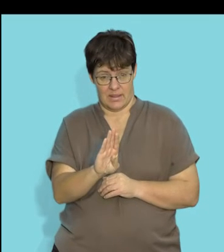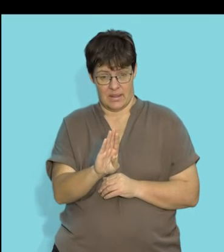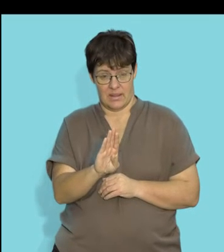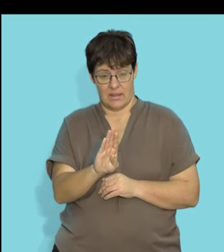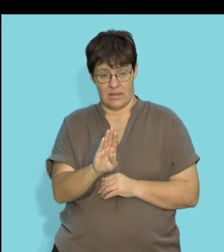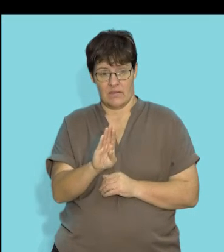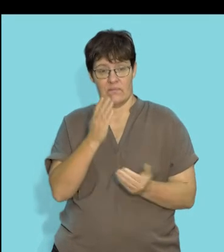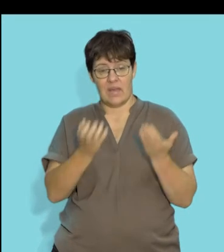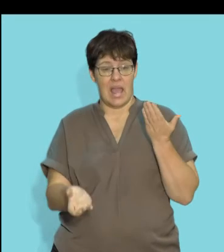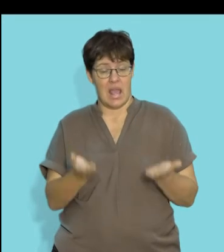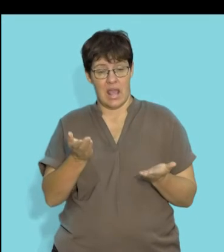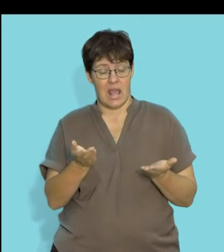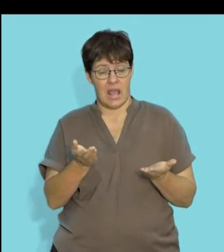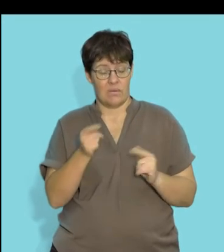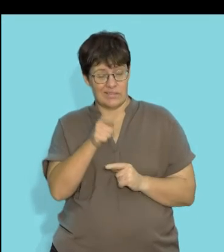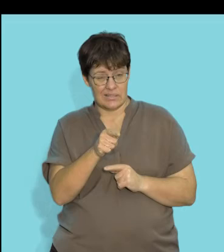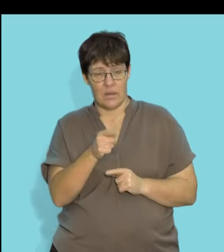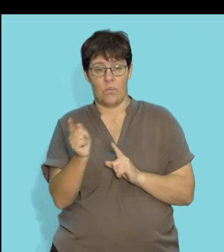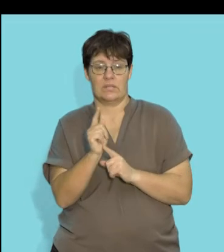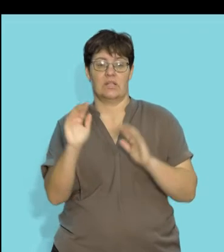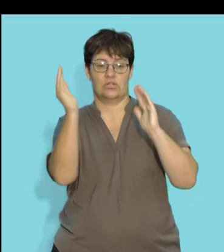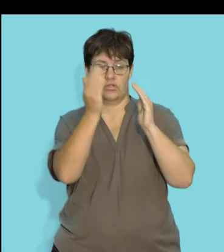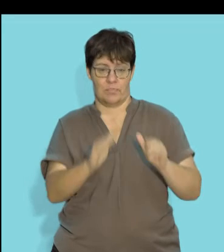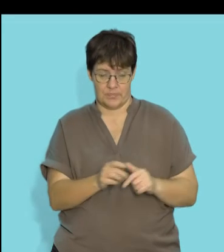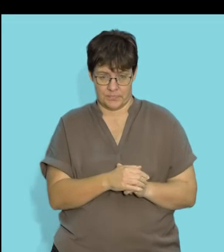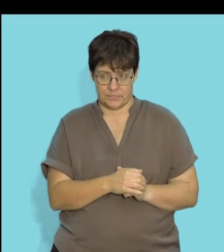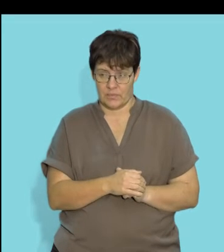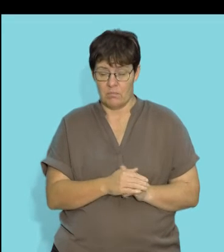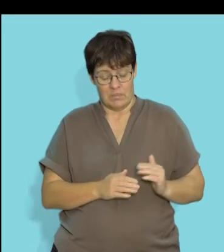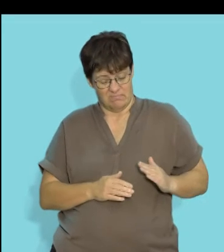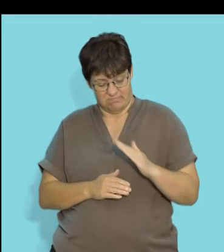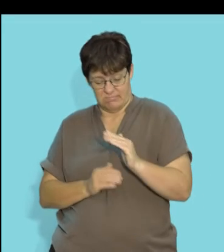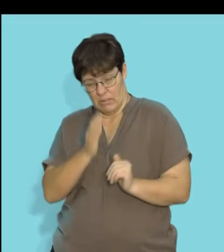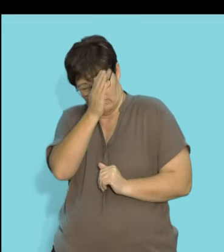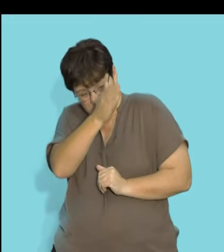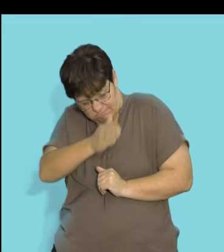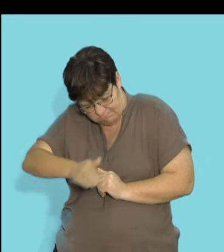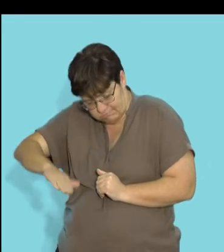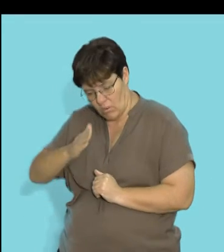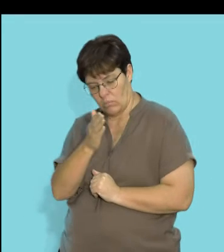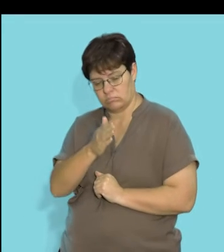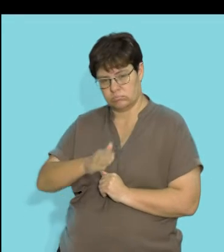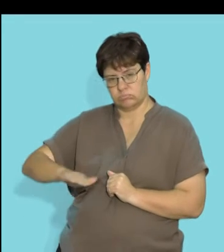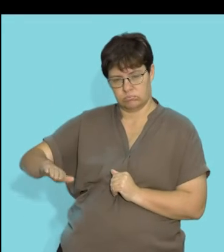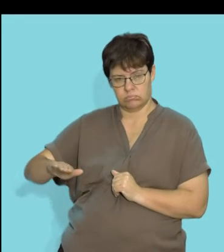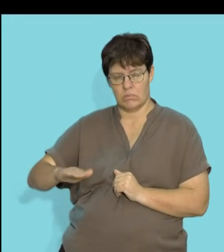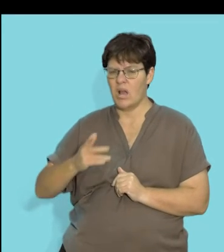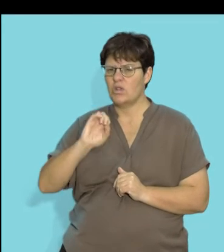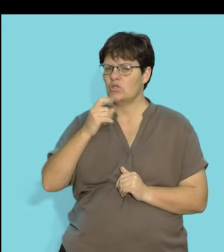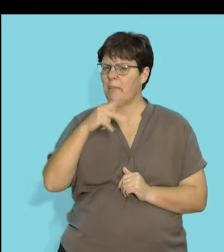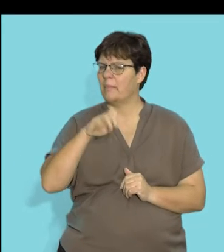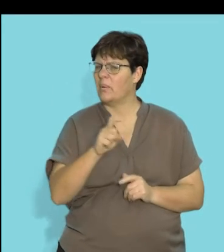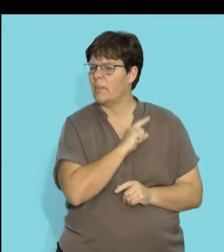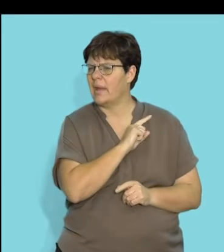b in the equation represents the shape and the steepness of the graph.